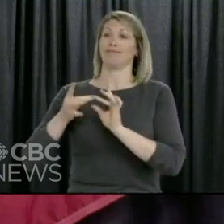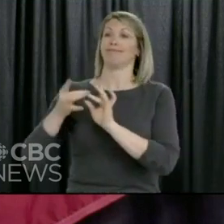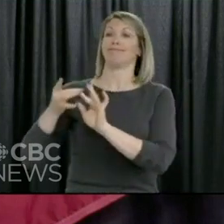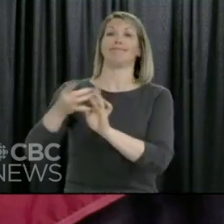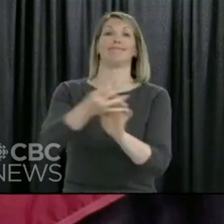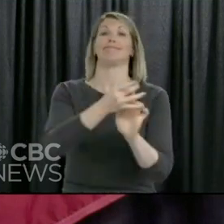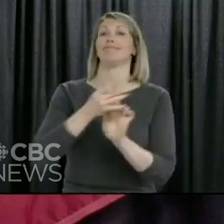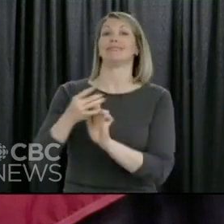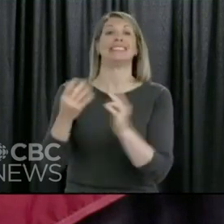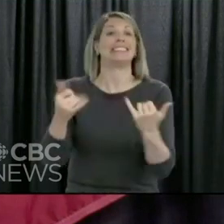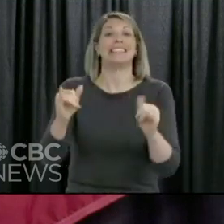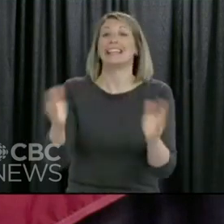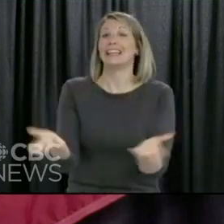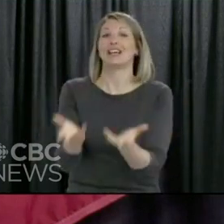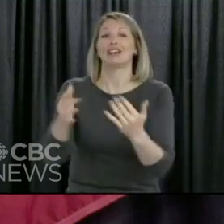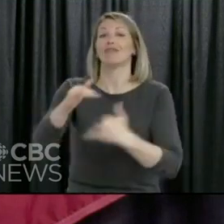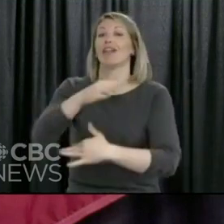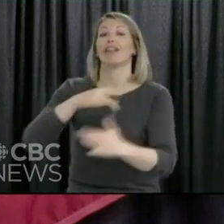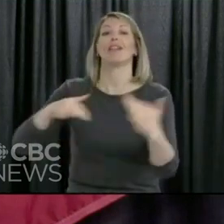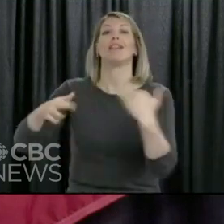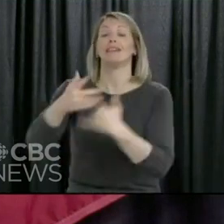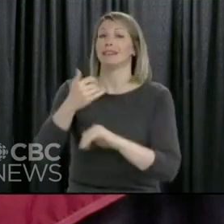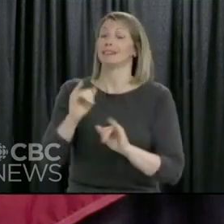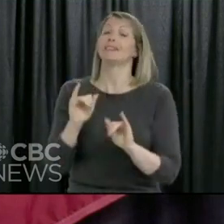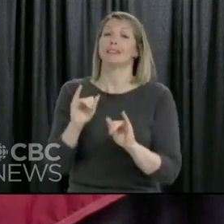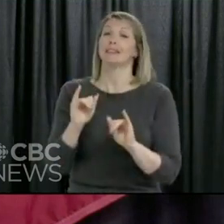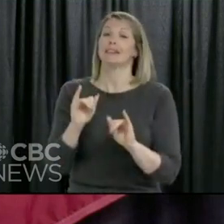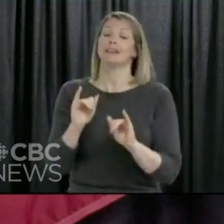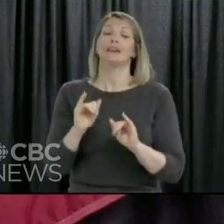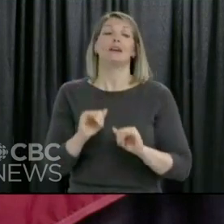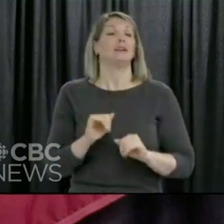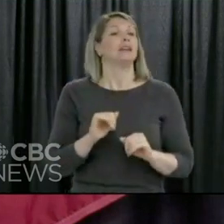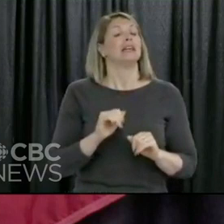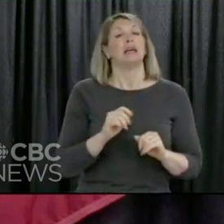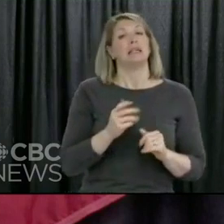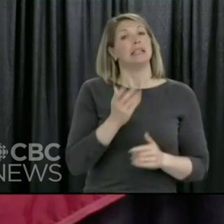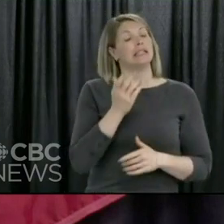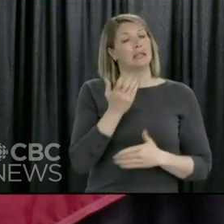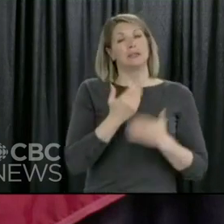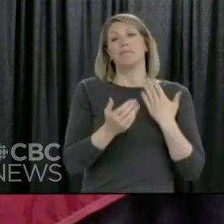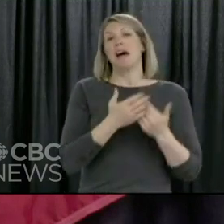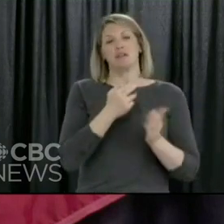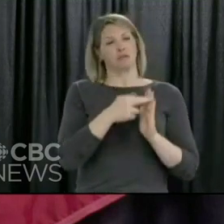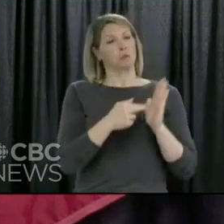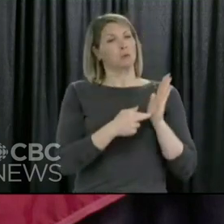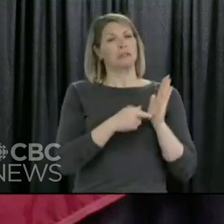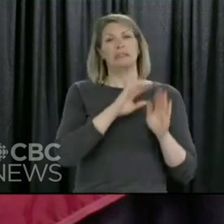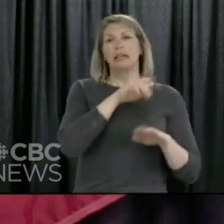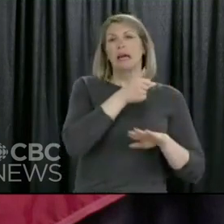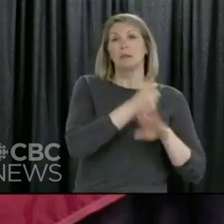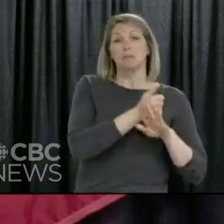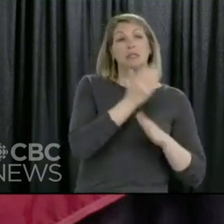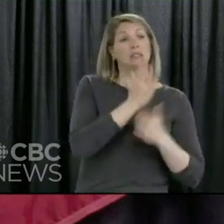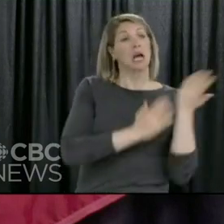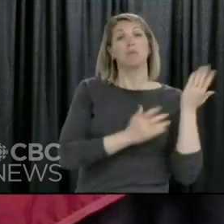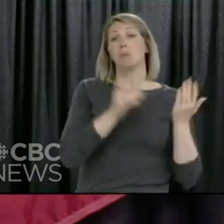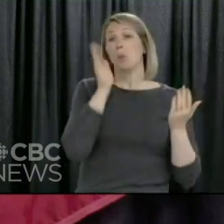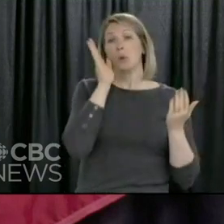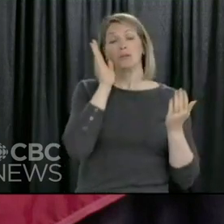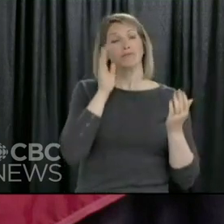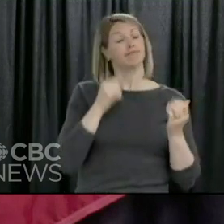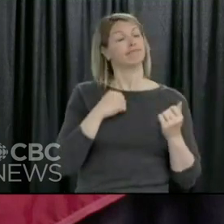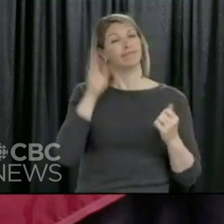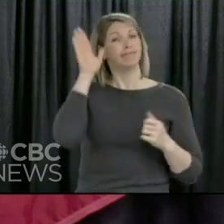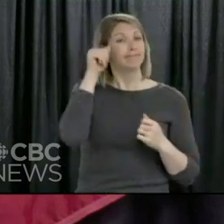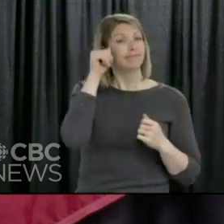part, people are compliant, but from time to time, people will not want to follow the rules. And there's reporting mechanisms that are in place for those individuals